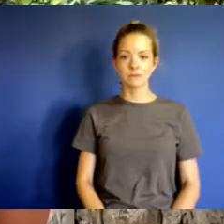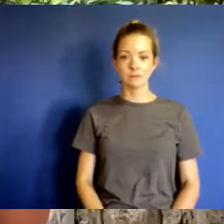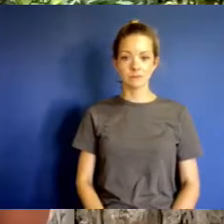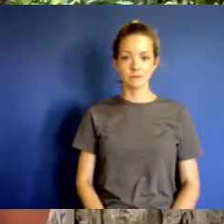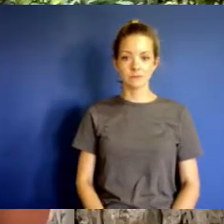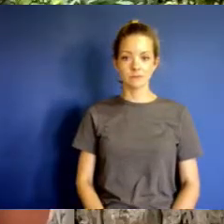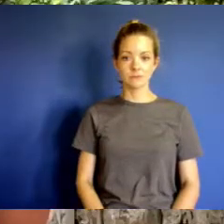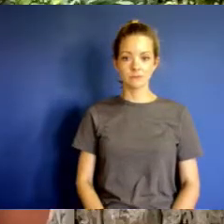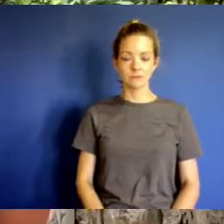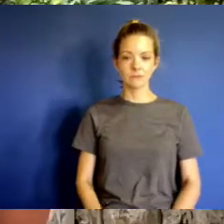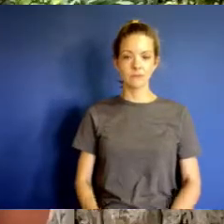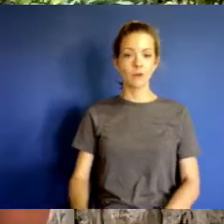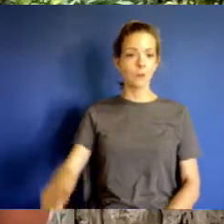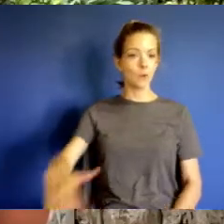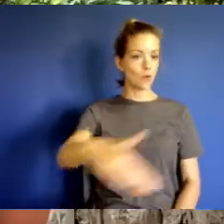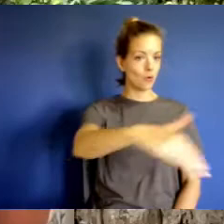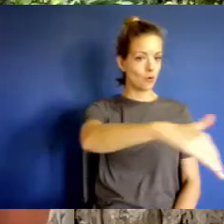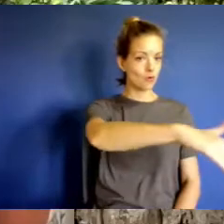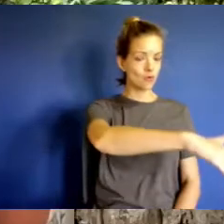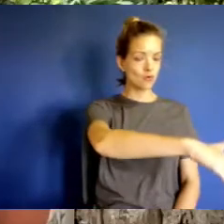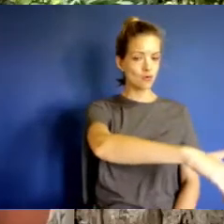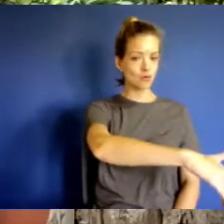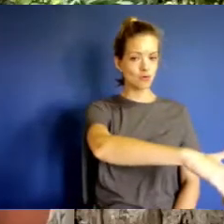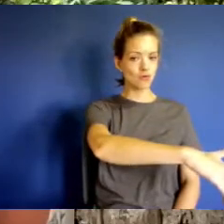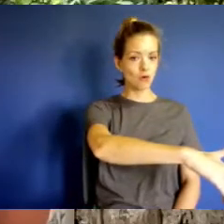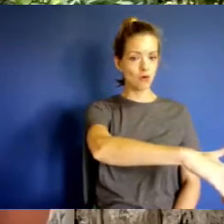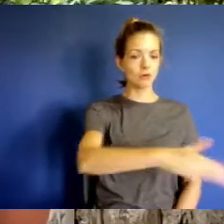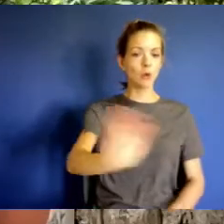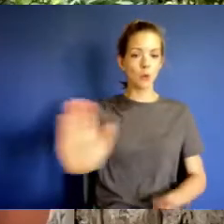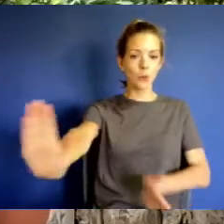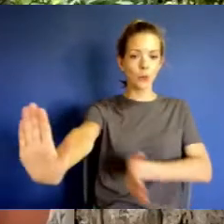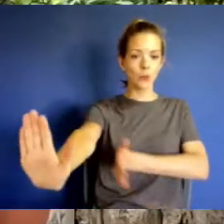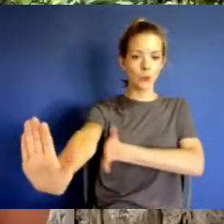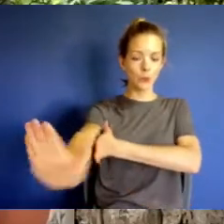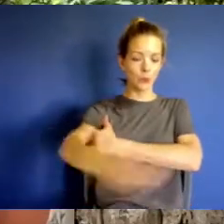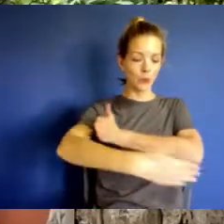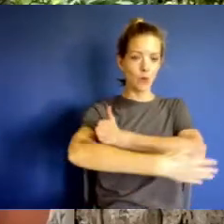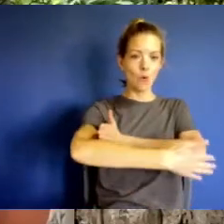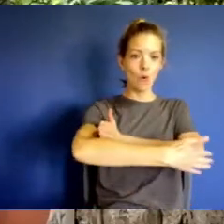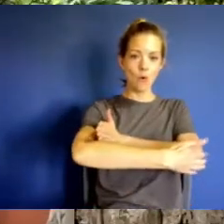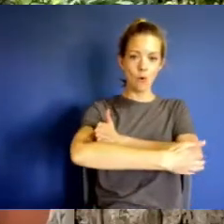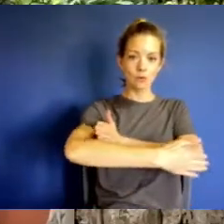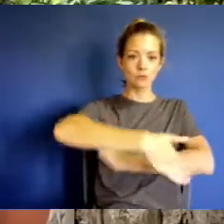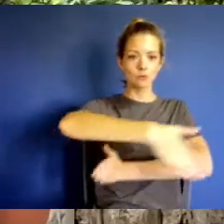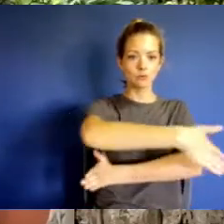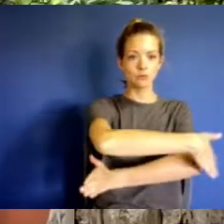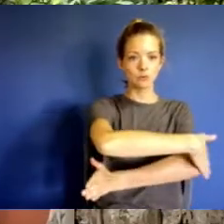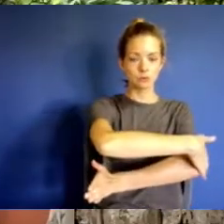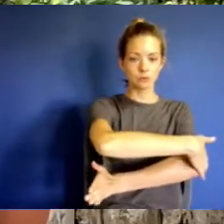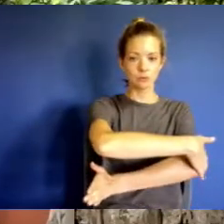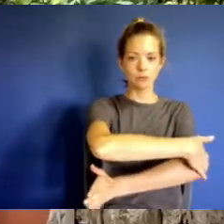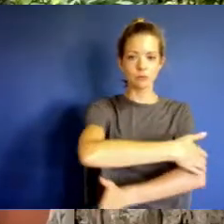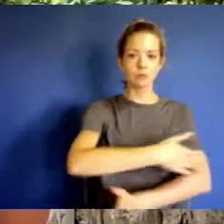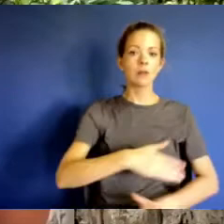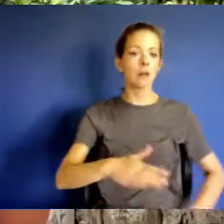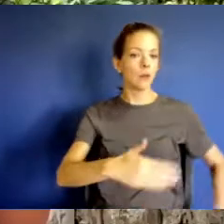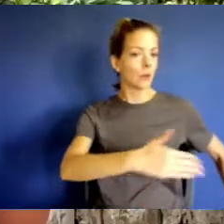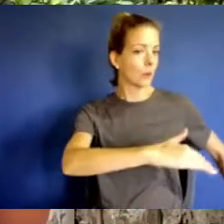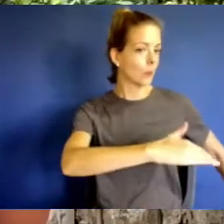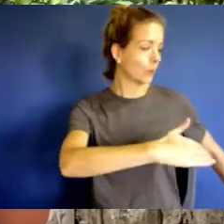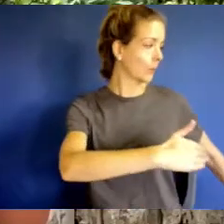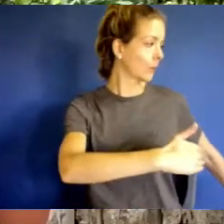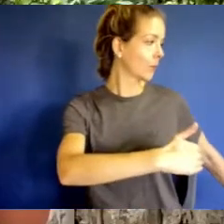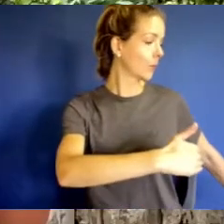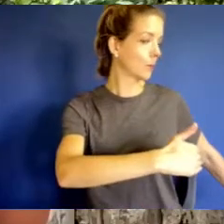take the left arm out to the side, and then bring it across to where the right thigh is. Bring the right shoulder round to the